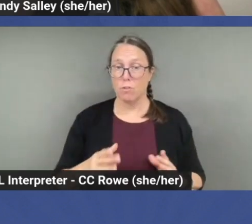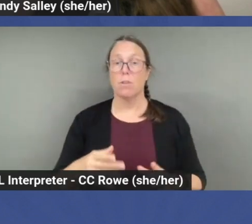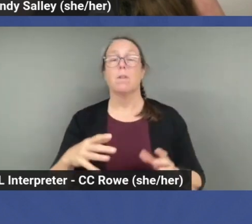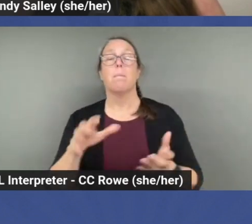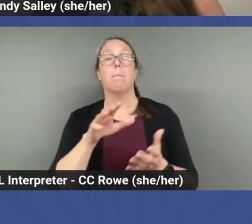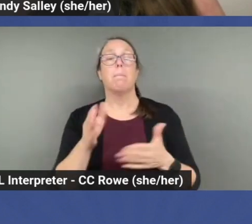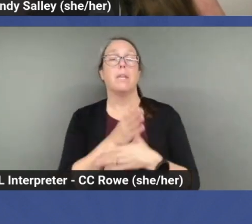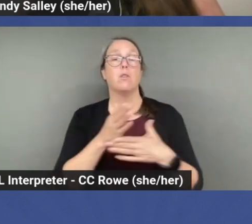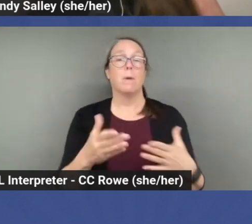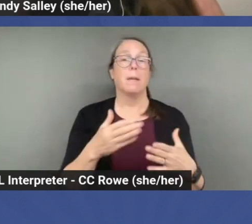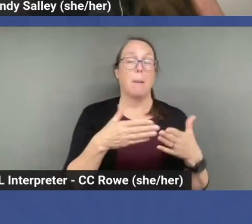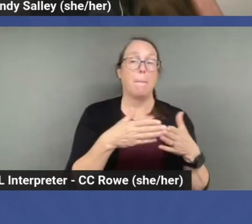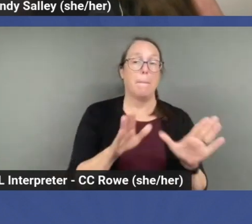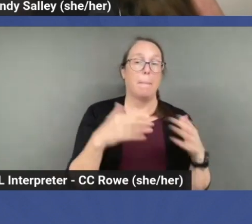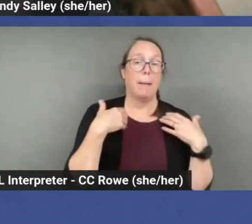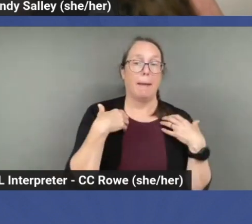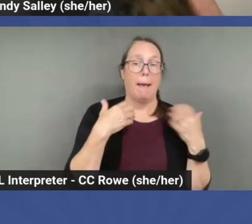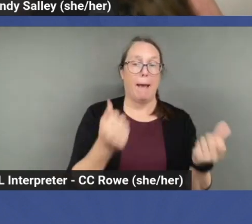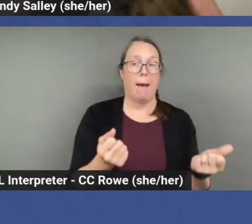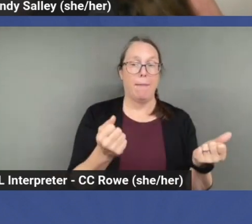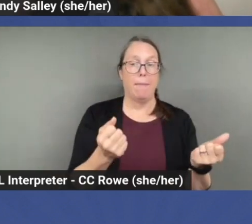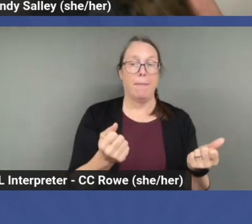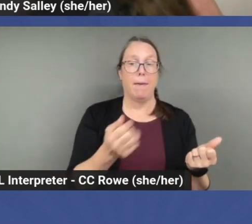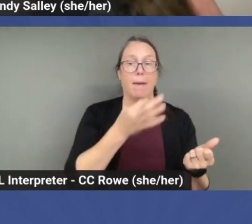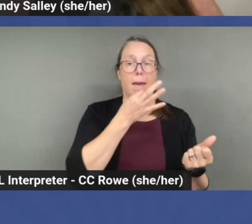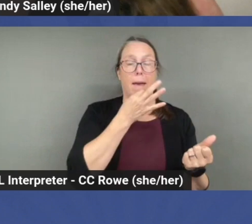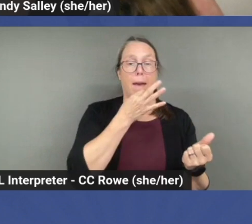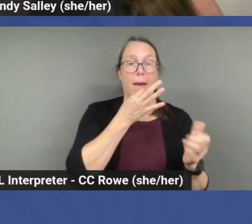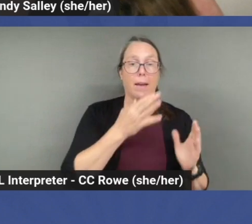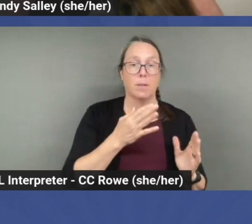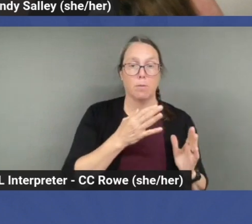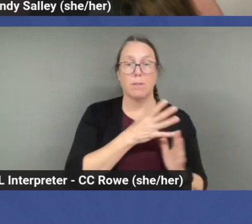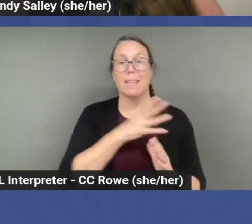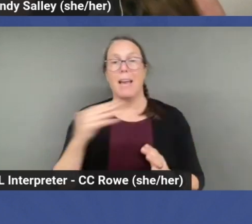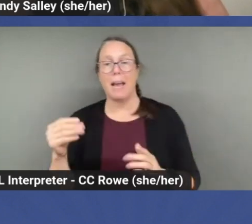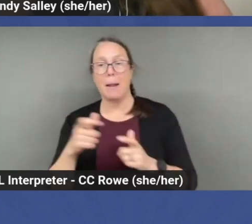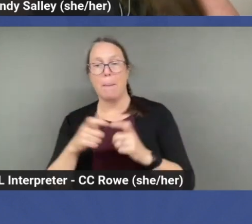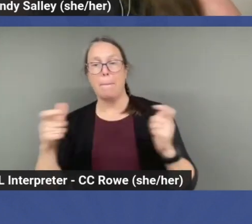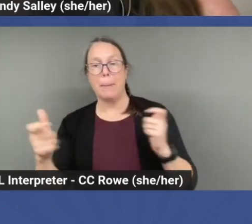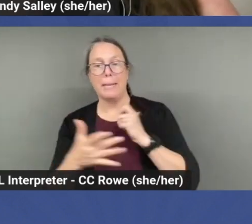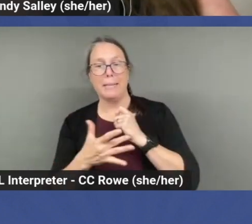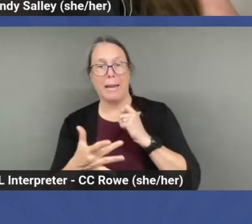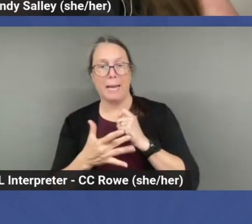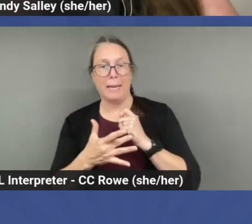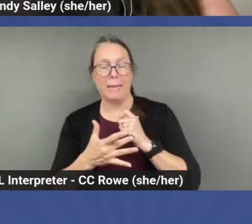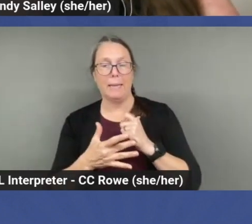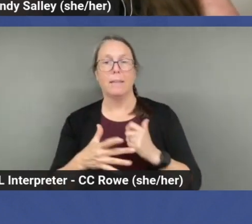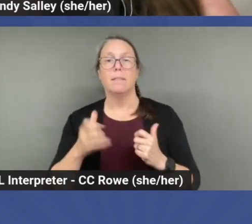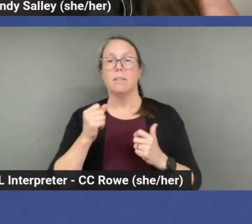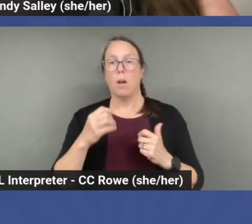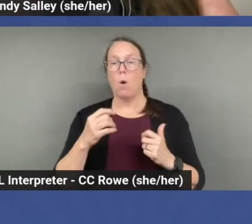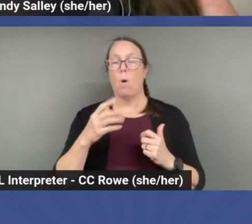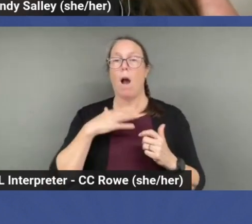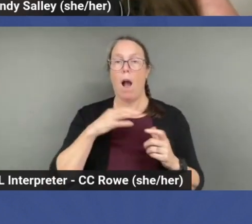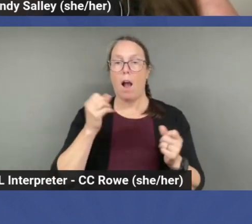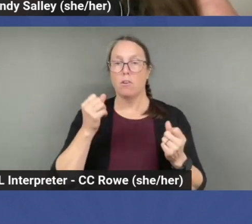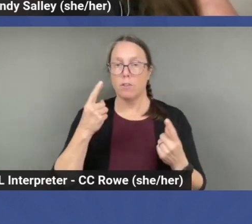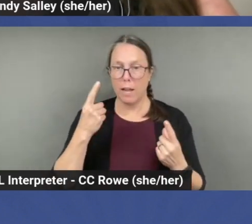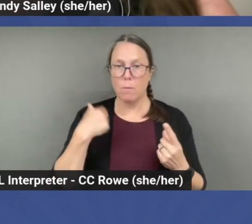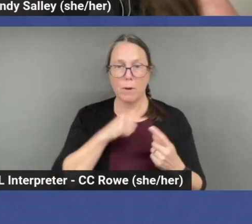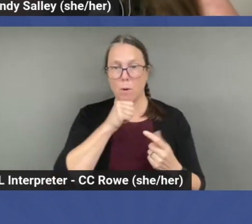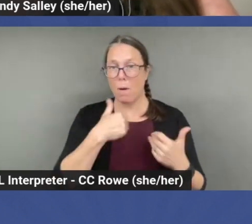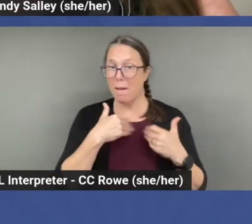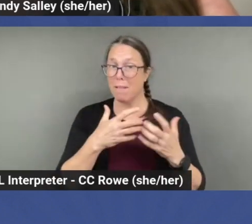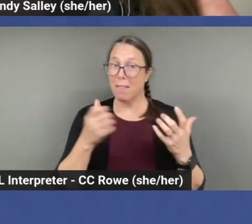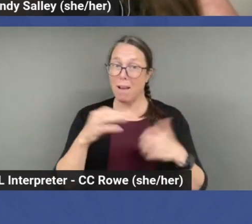be amazing. And also I think what Michelle was saying, ethical AIs, better AIs, understanding what the future is. I know we don't have a lot of time, but I